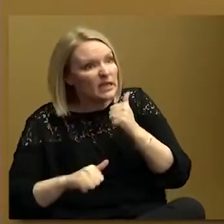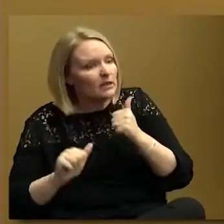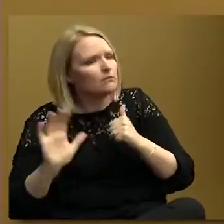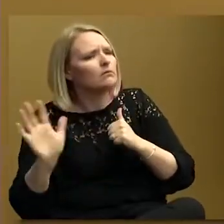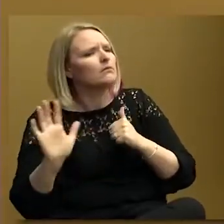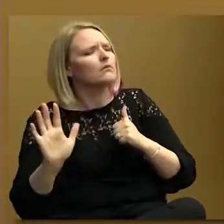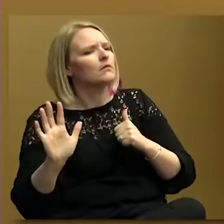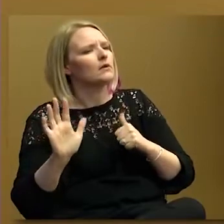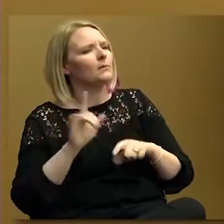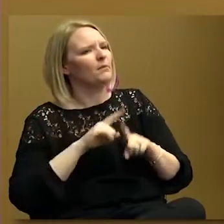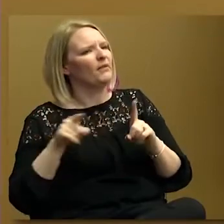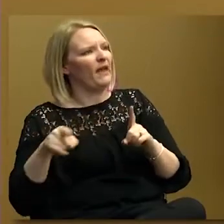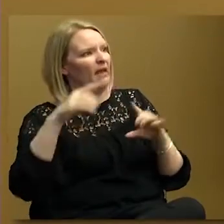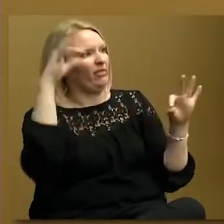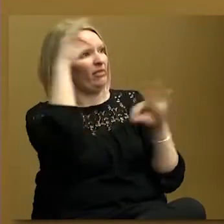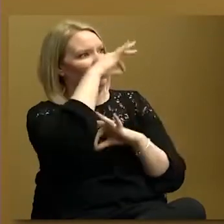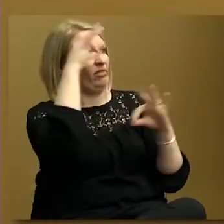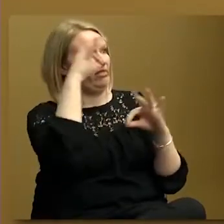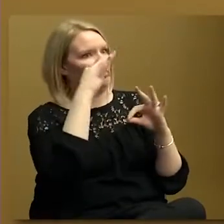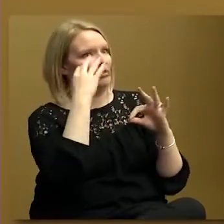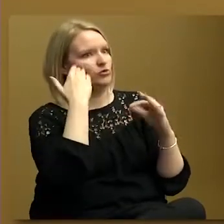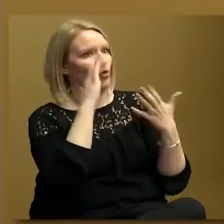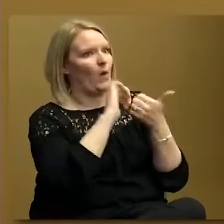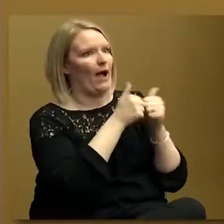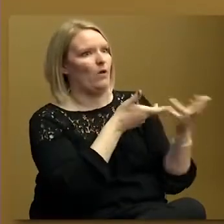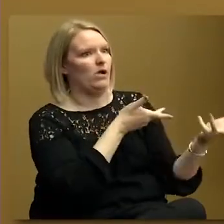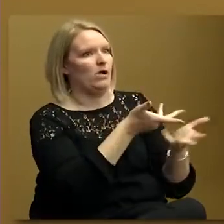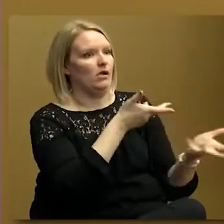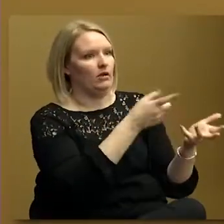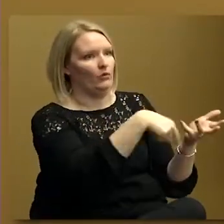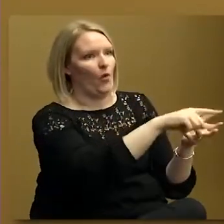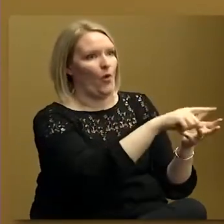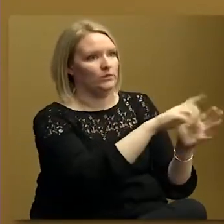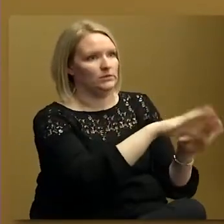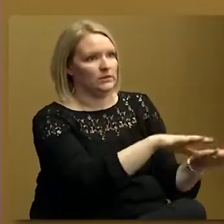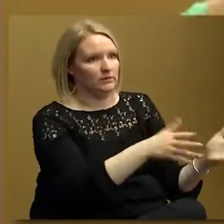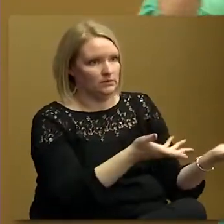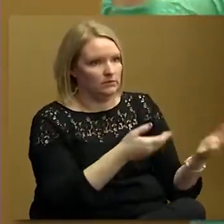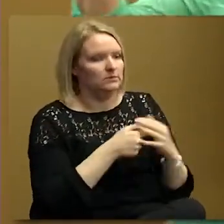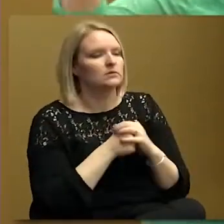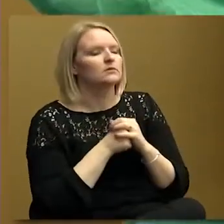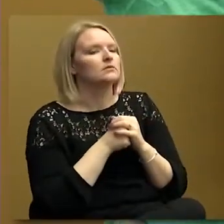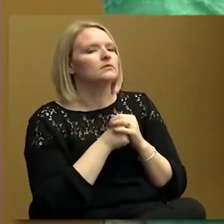mostly it's because they don't know what to do. They don't know how to work with these kids. And